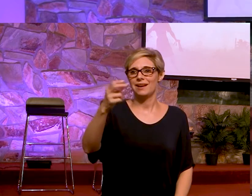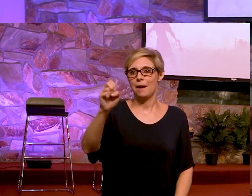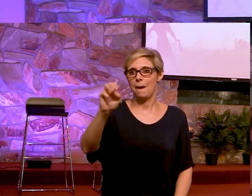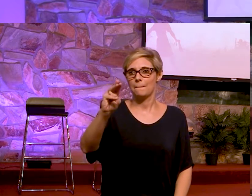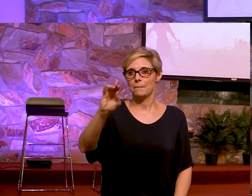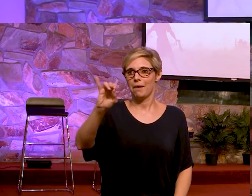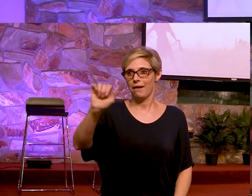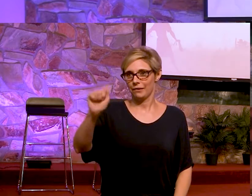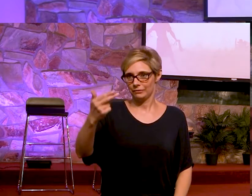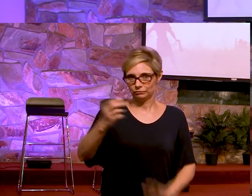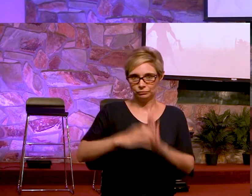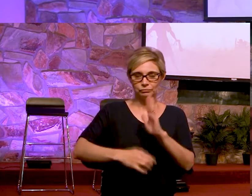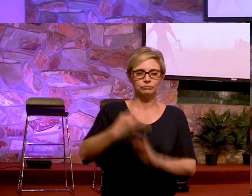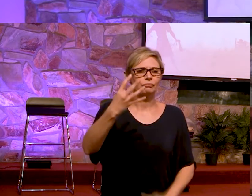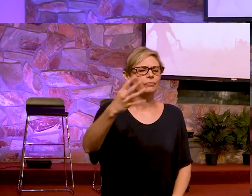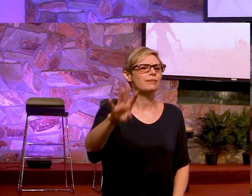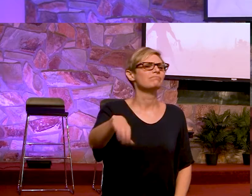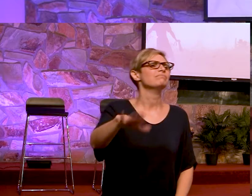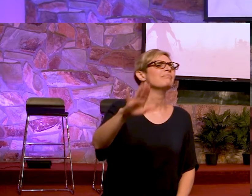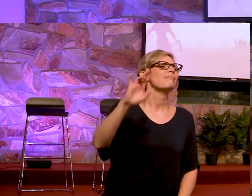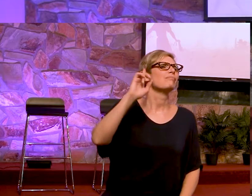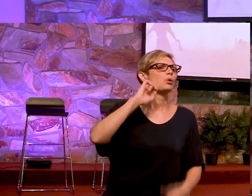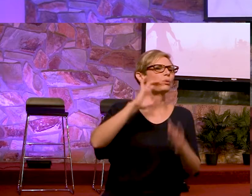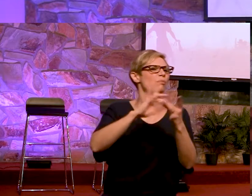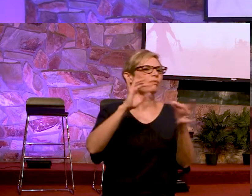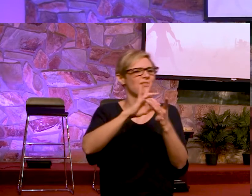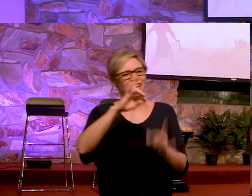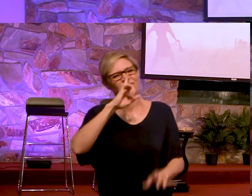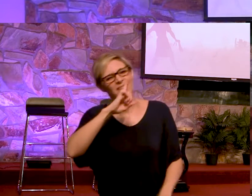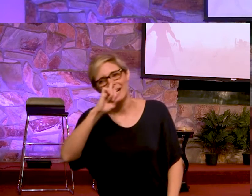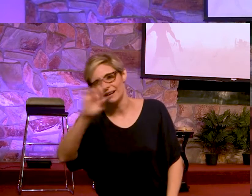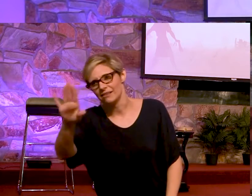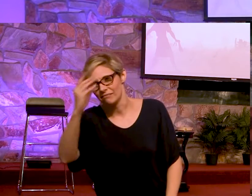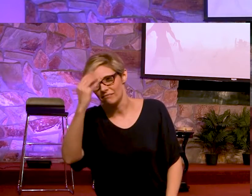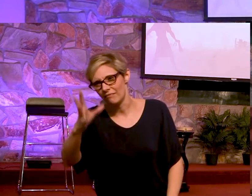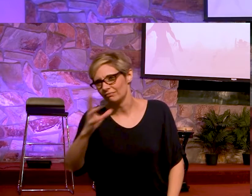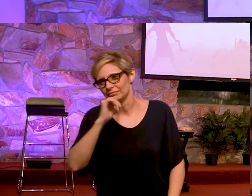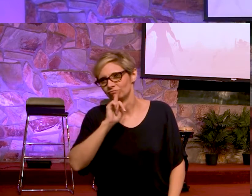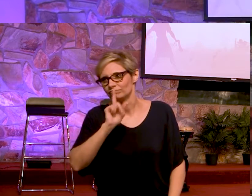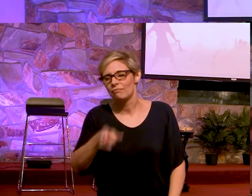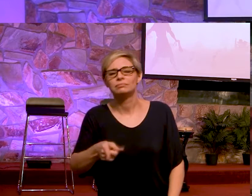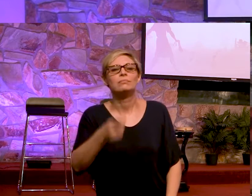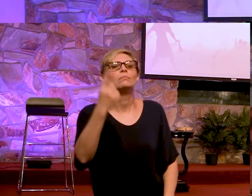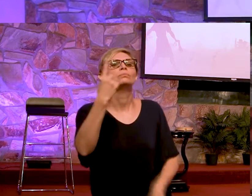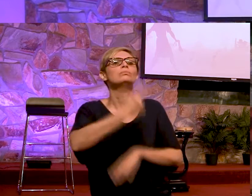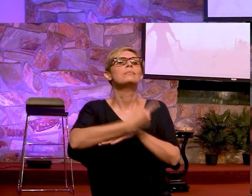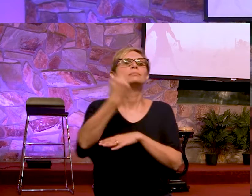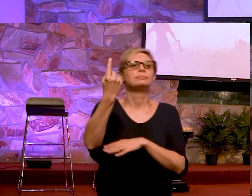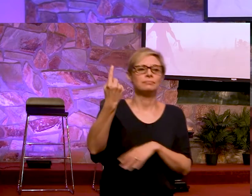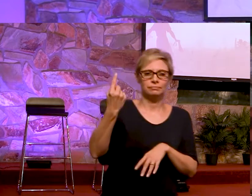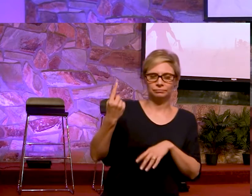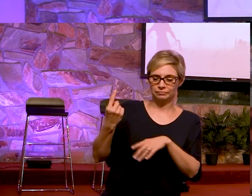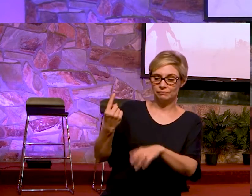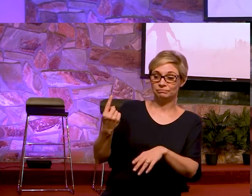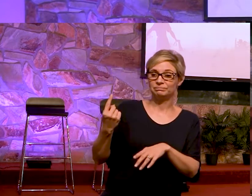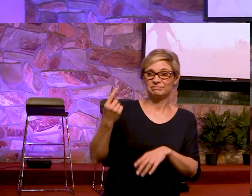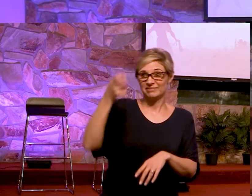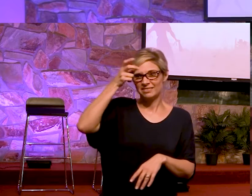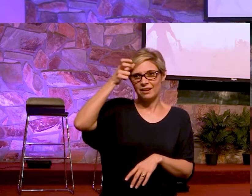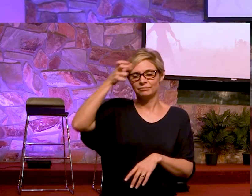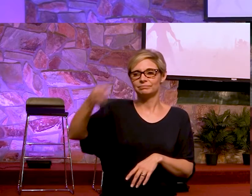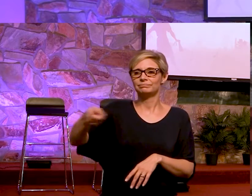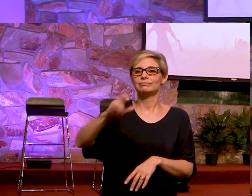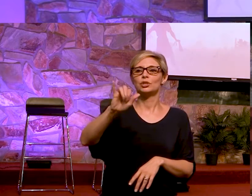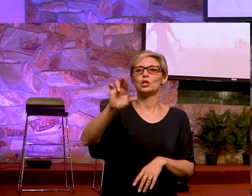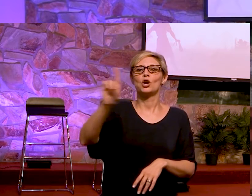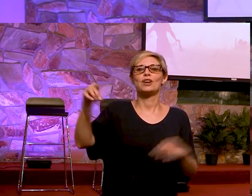I heard about this fictional story where one day Satan was having a yard